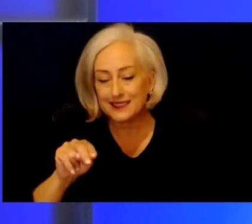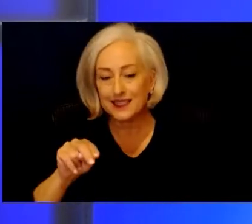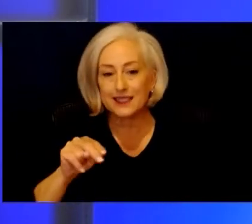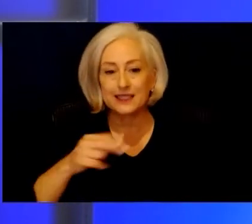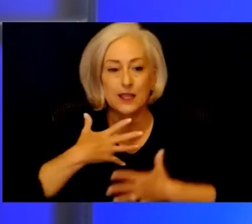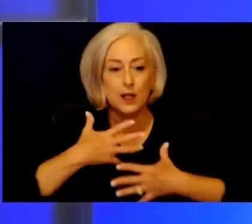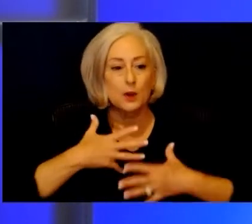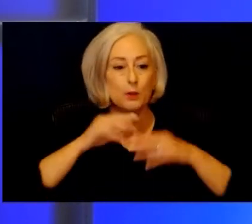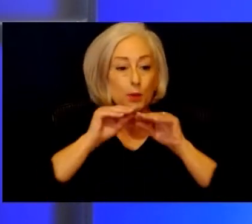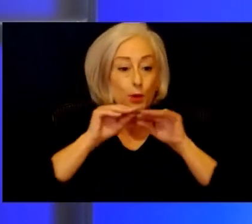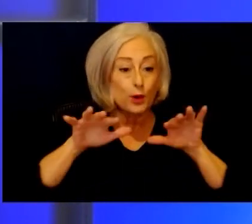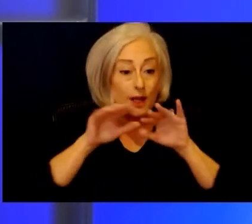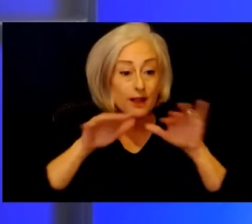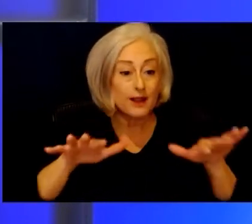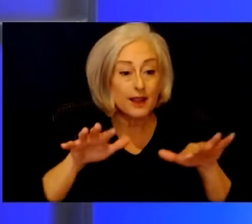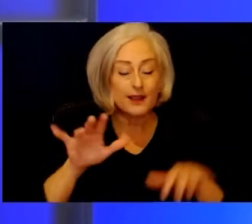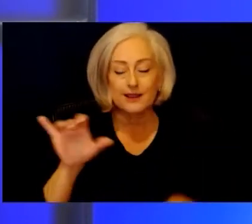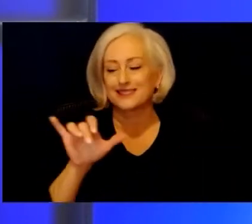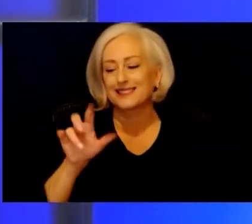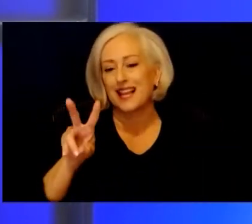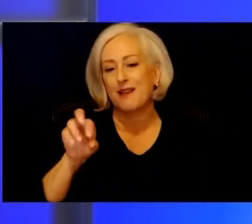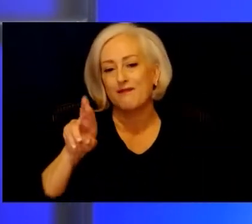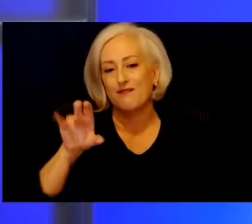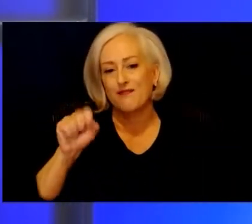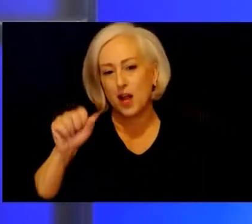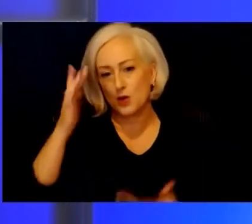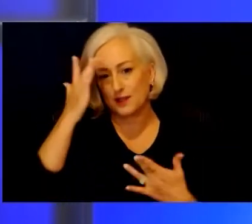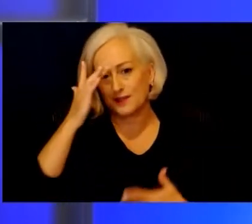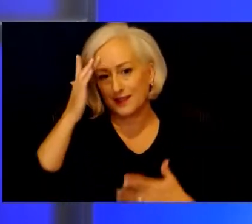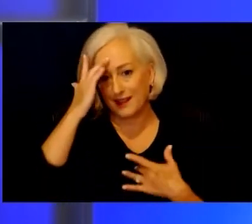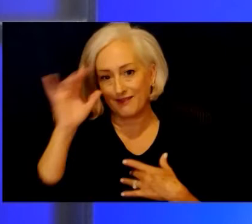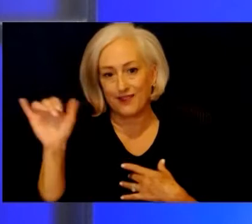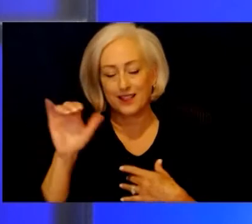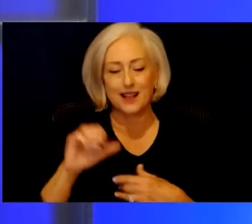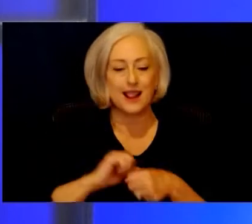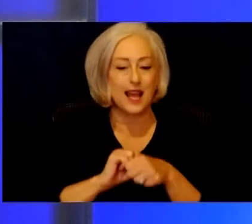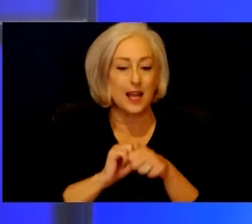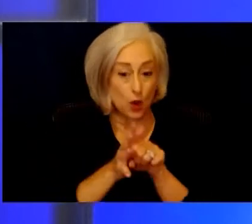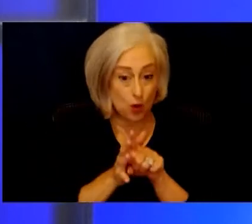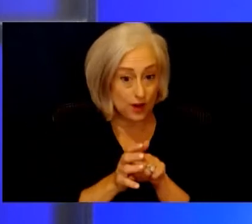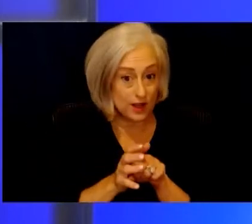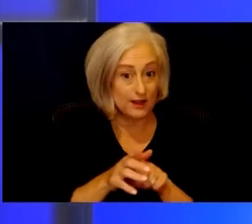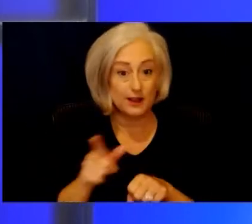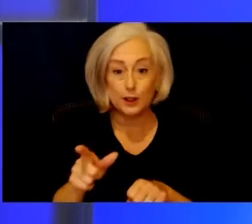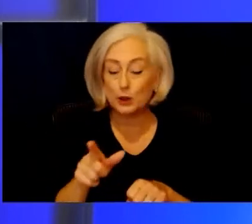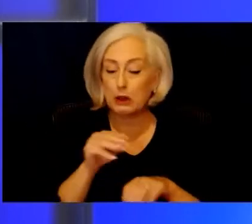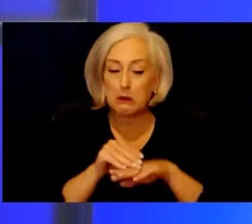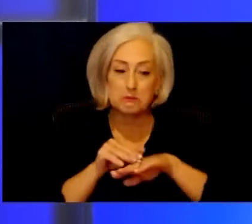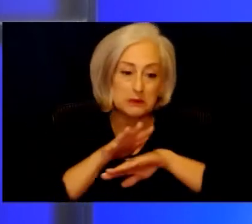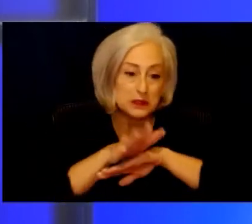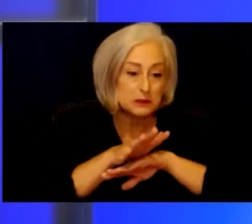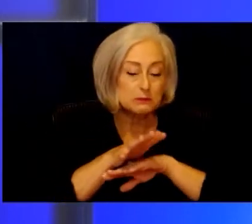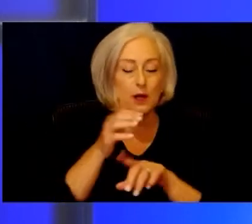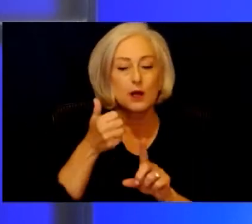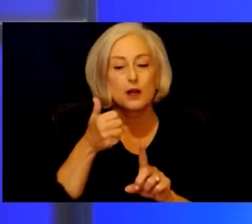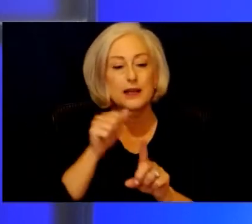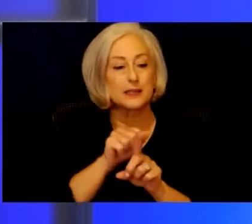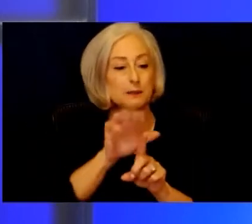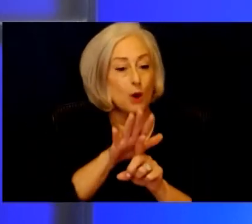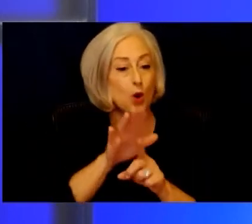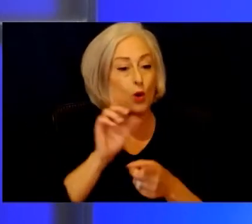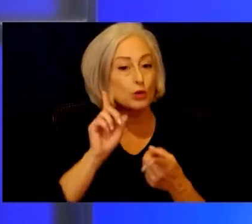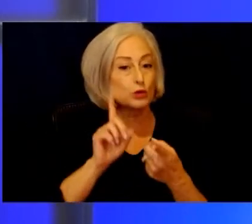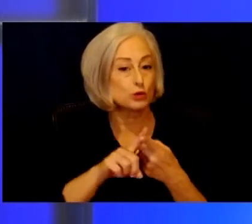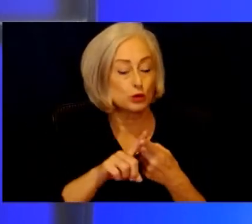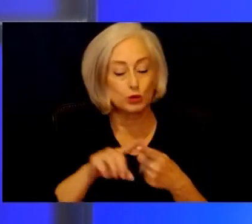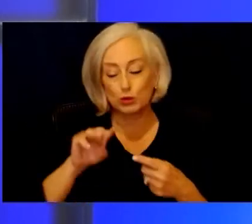what you could get with a viral infection, a COVID infection, you could get exposed to saliva or mucus. And if you get that, then